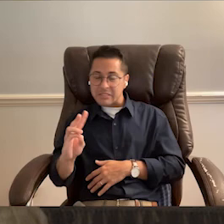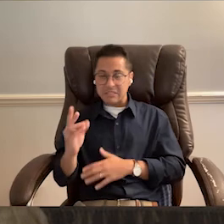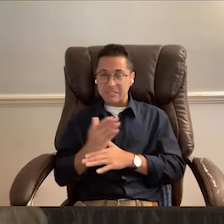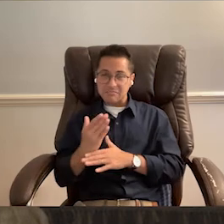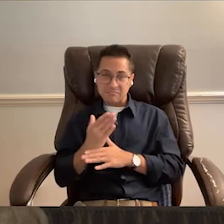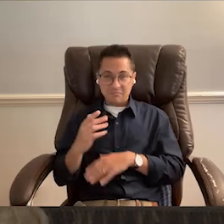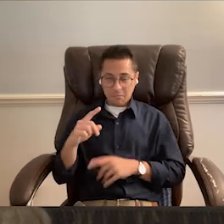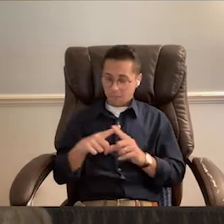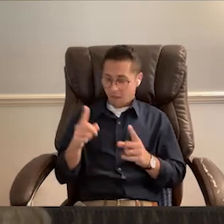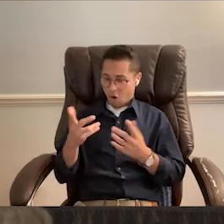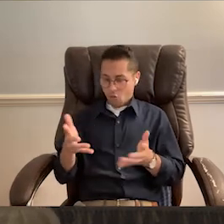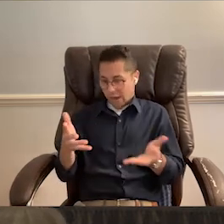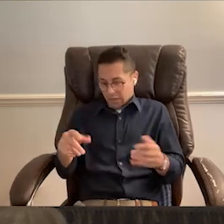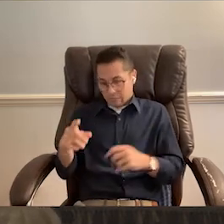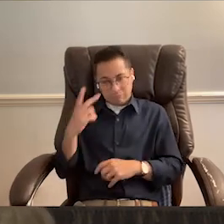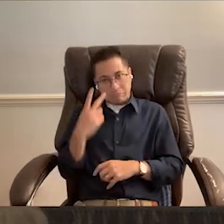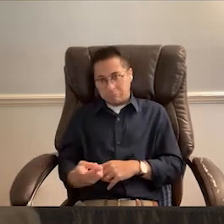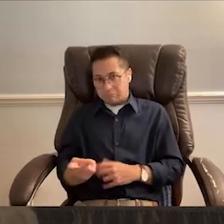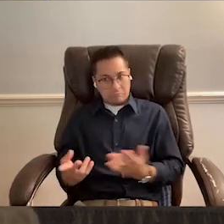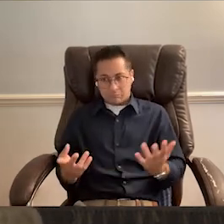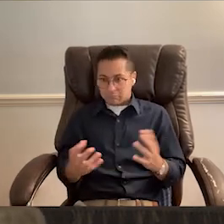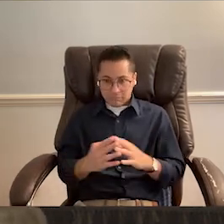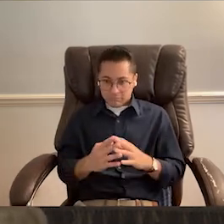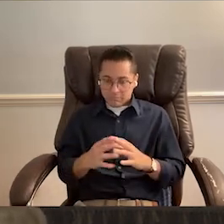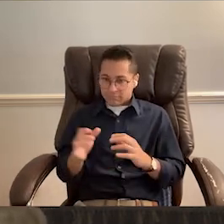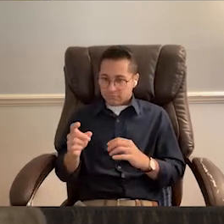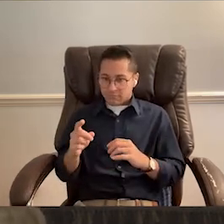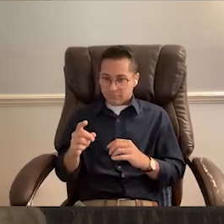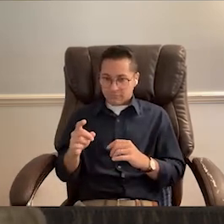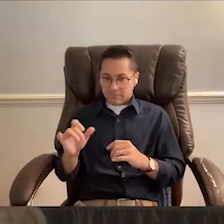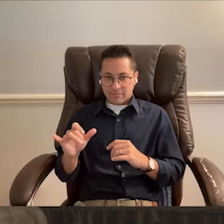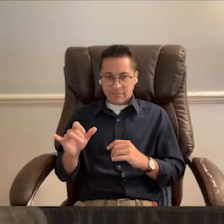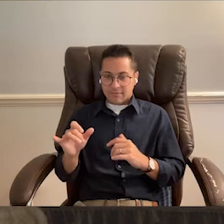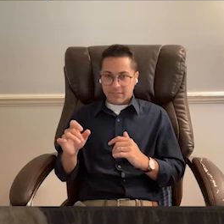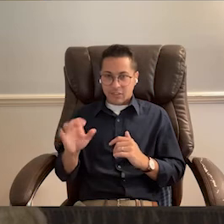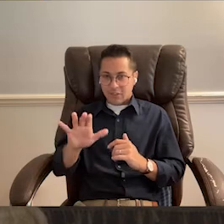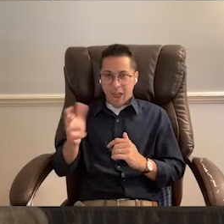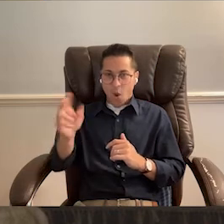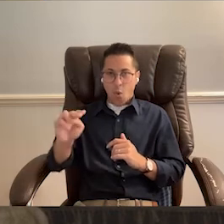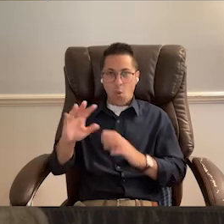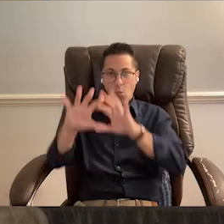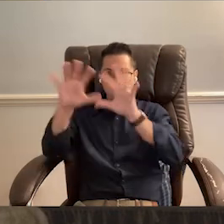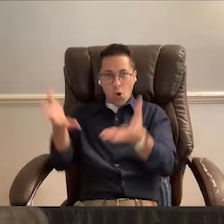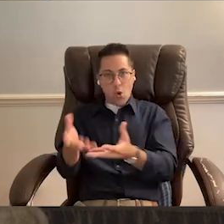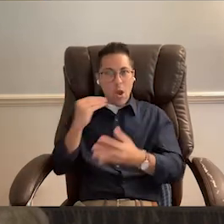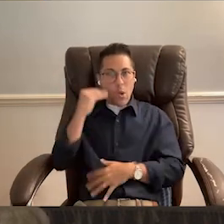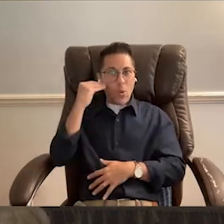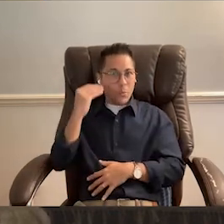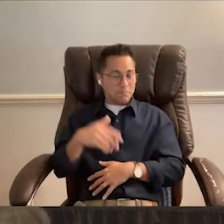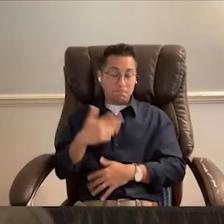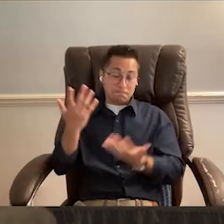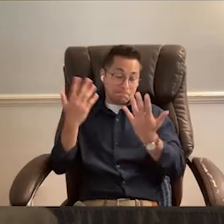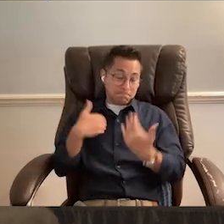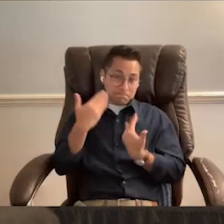in her mind, maybe closer to 4 to 6 years old. She's Yeah. behind. but already it's like, it's running